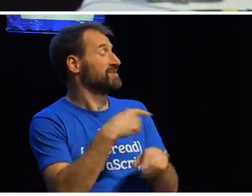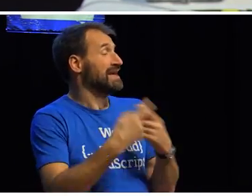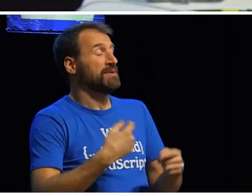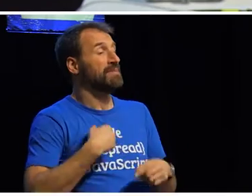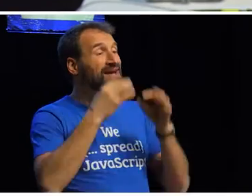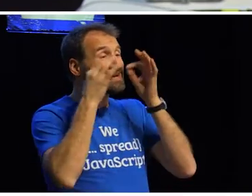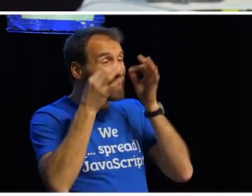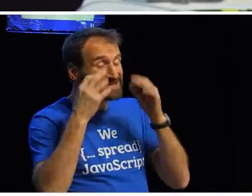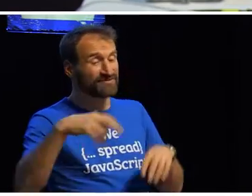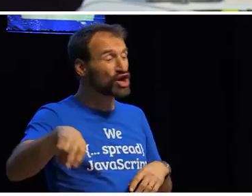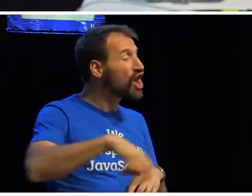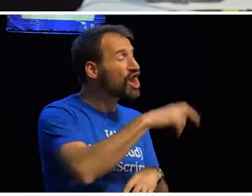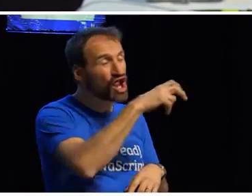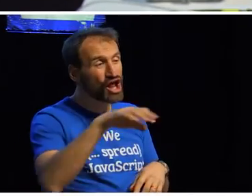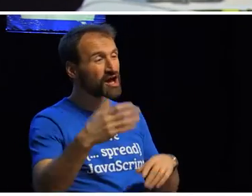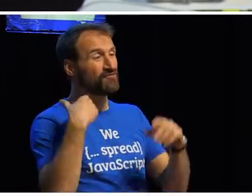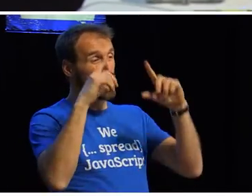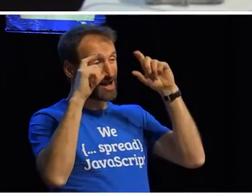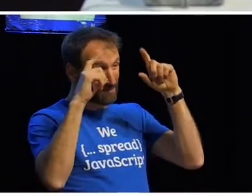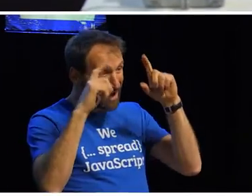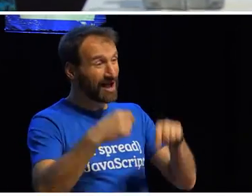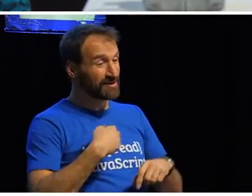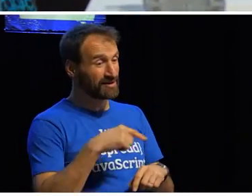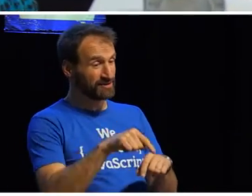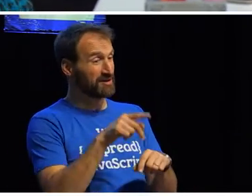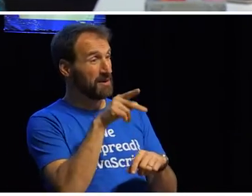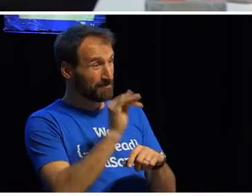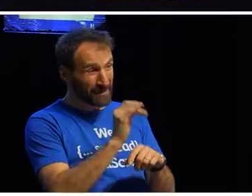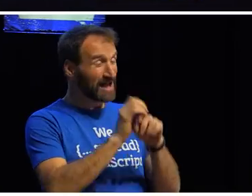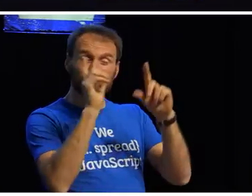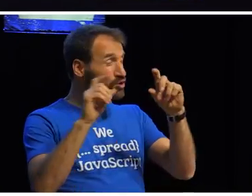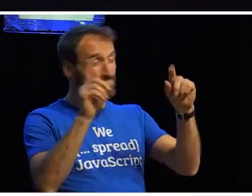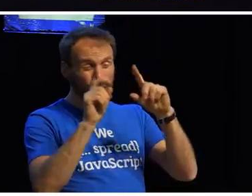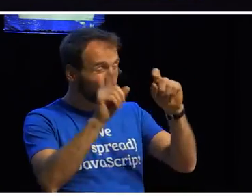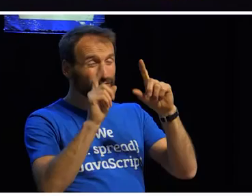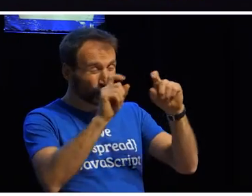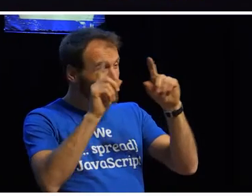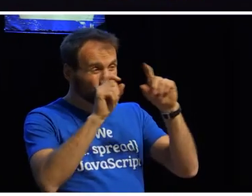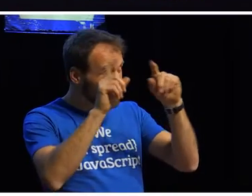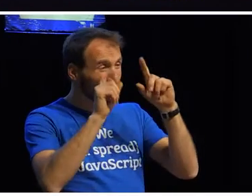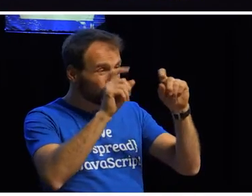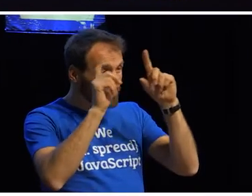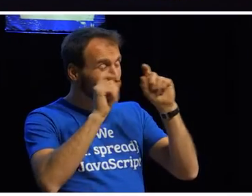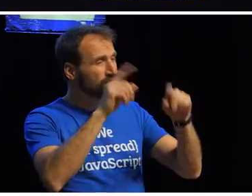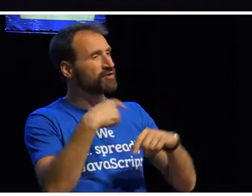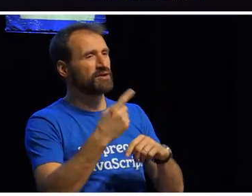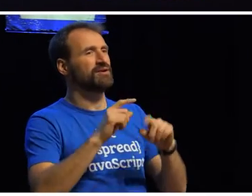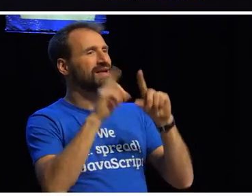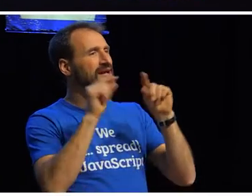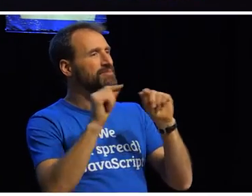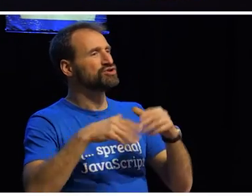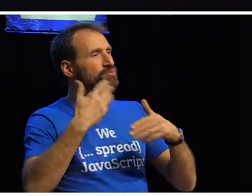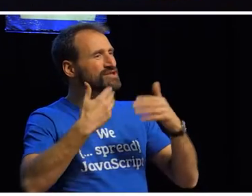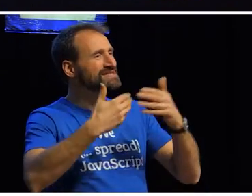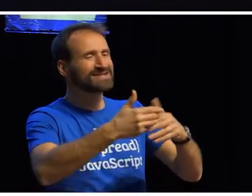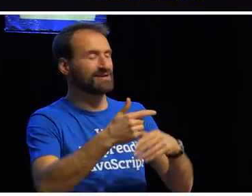around in front of a camera, my Pi keep taking photos so quick, right? And I can't just, you know, catch up. The image processing takes so long, so it